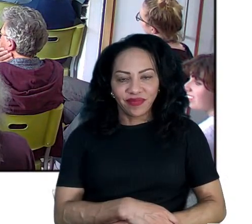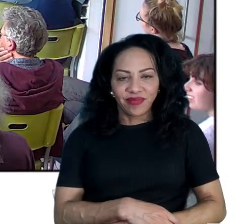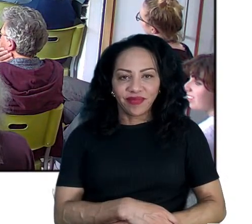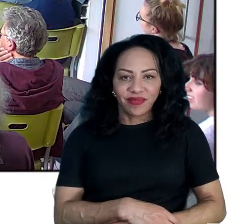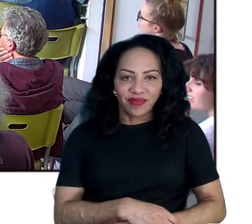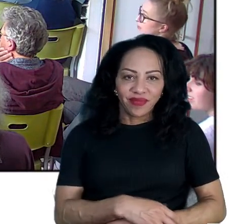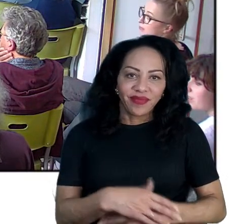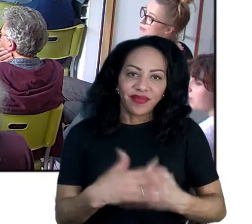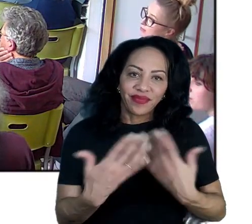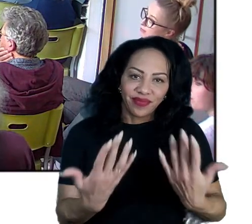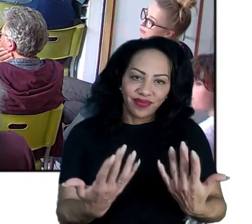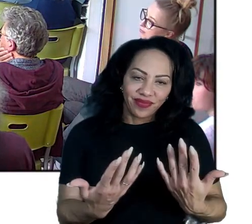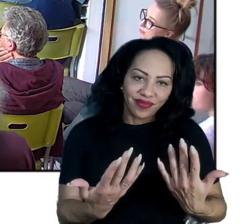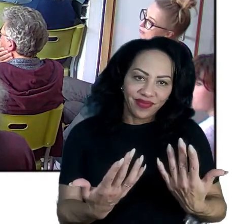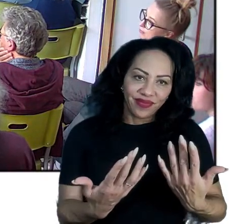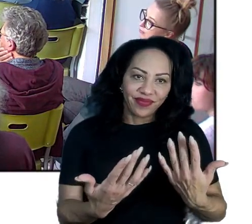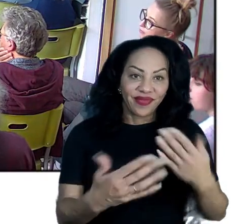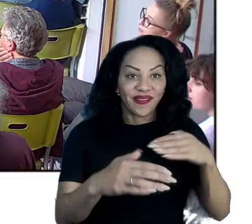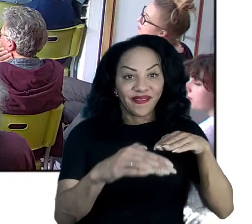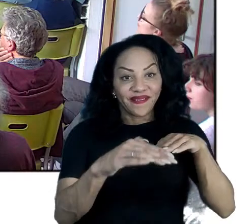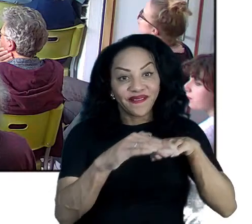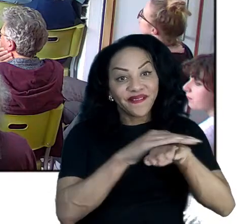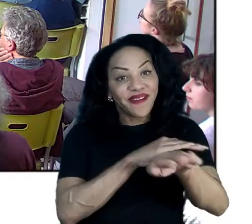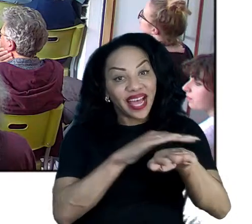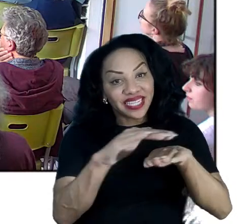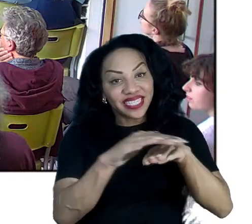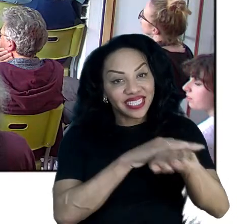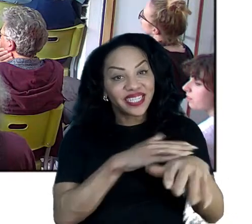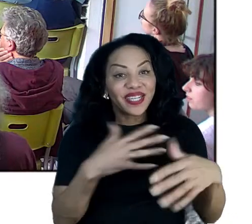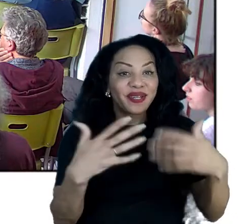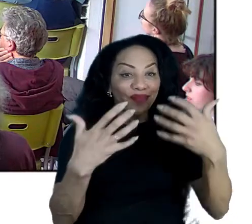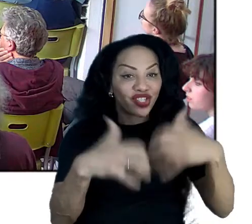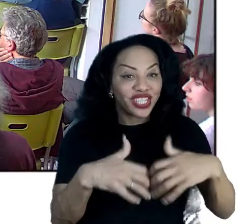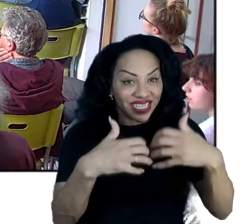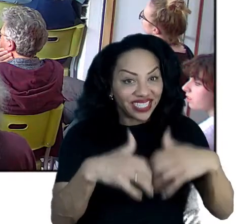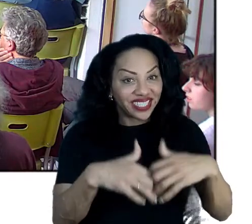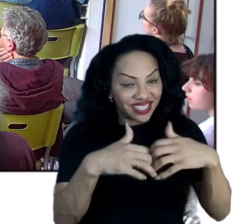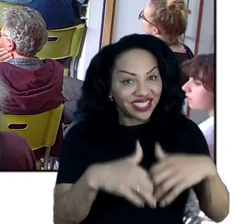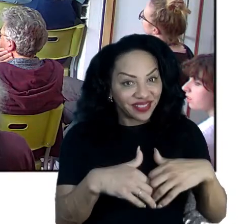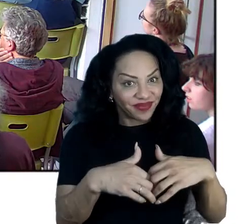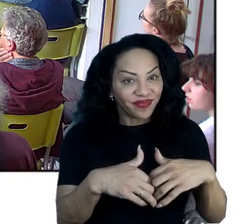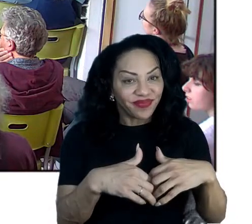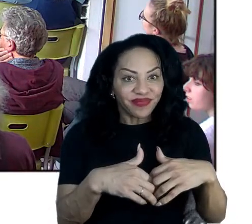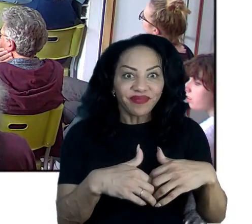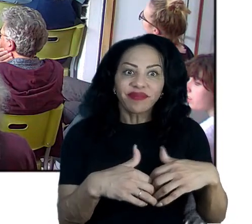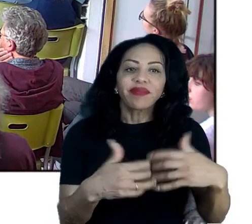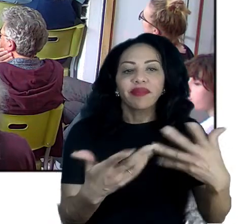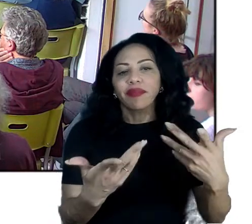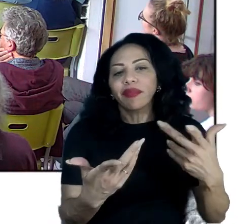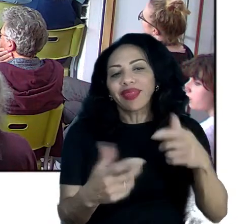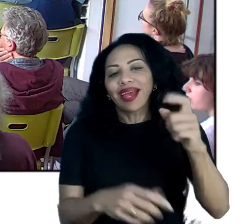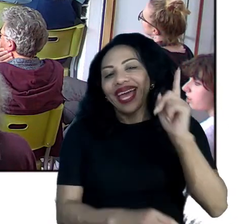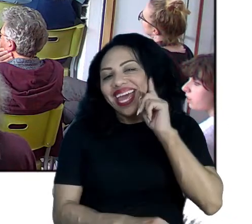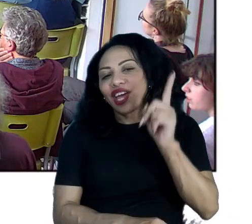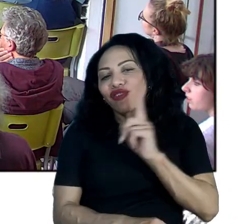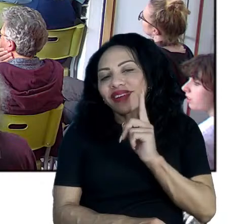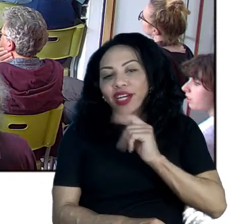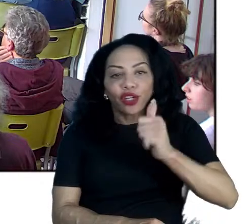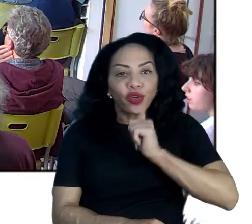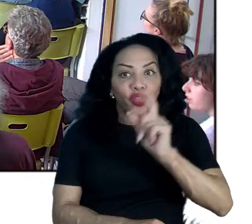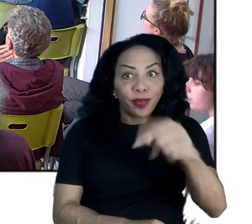aware, the deaf signing community adopted fax machines very early on because they could scribble notes to each